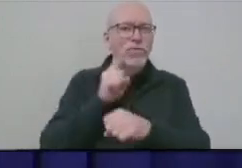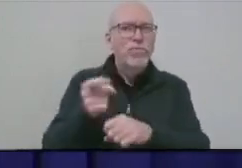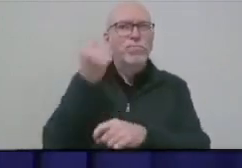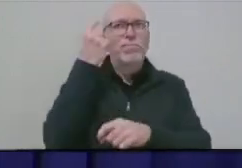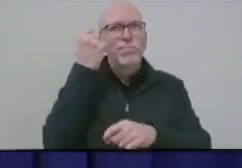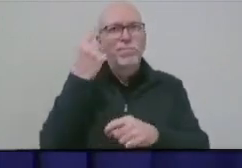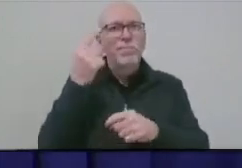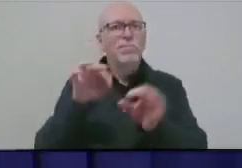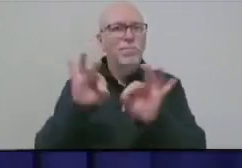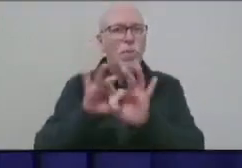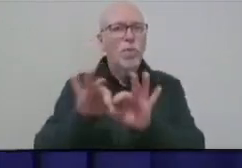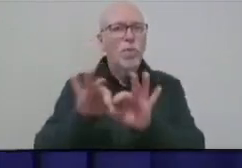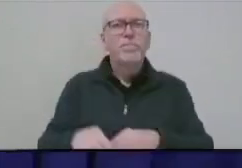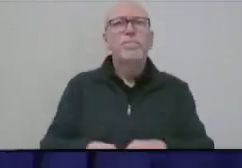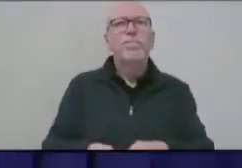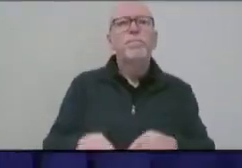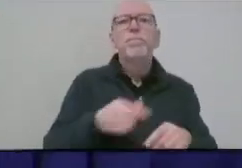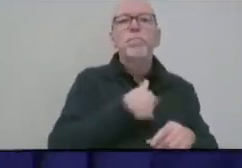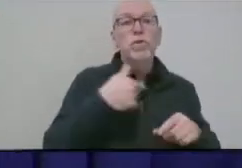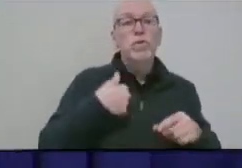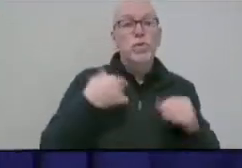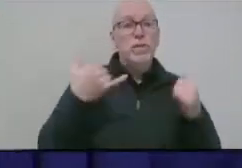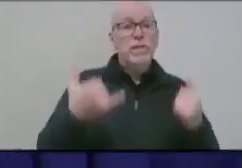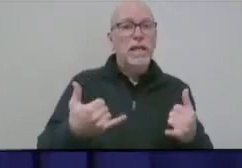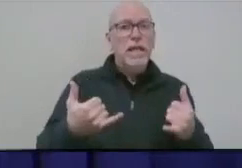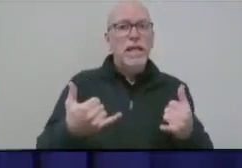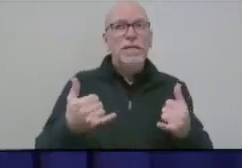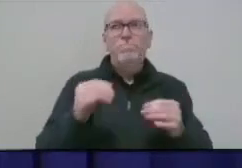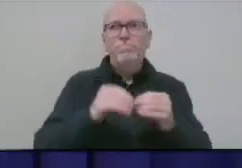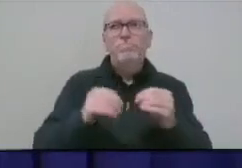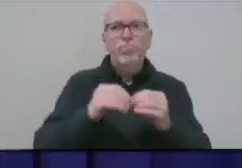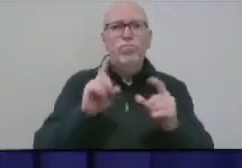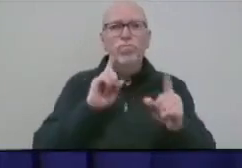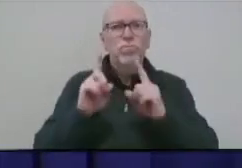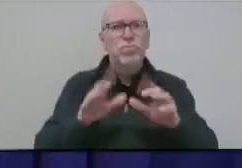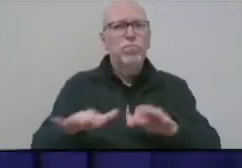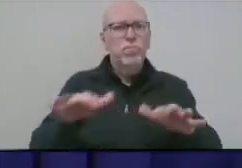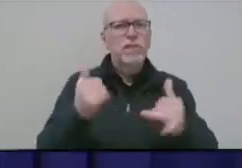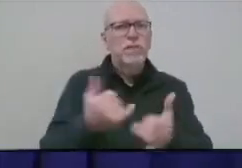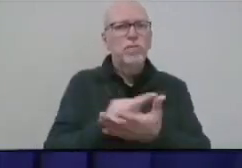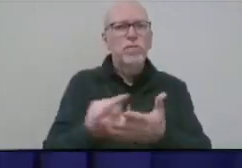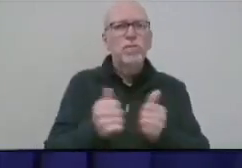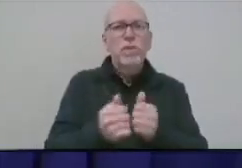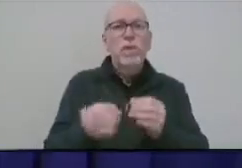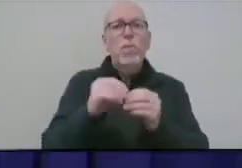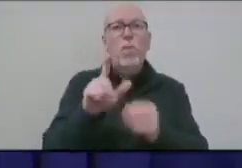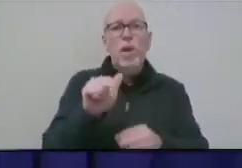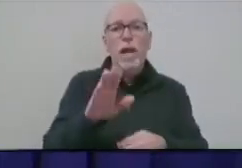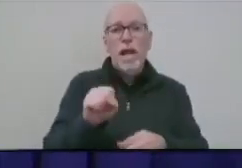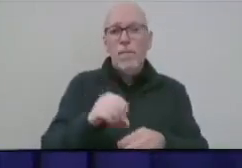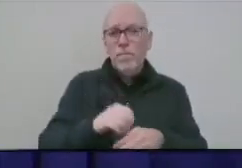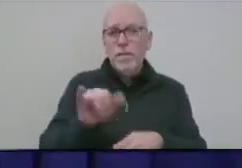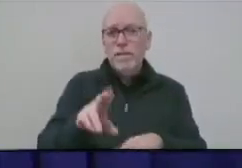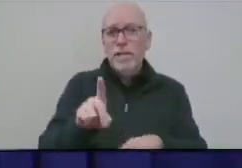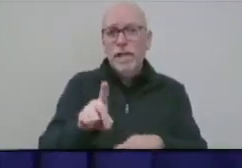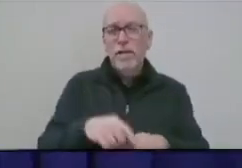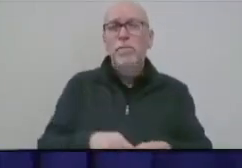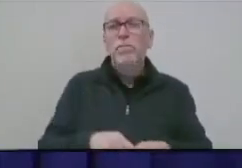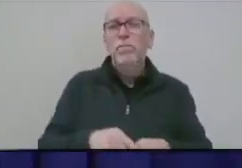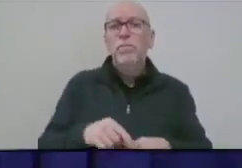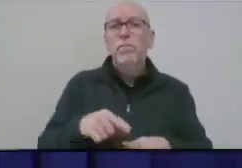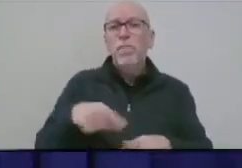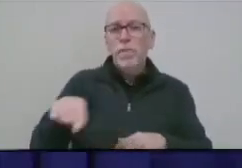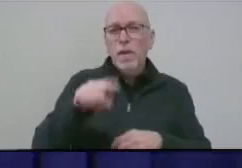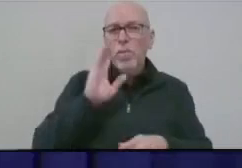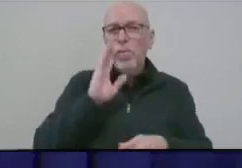of that. We are gearing up right now and having conversations this week with additional labs here in the state of Indiana that will also